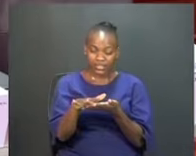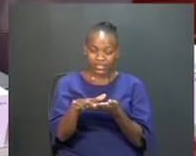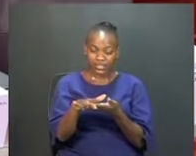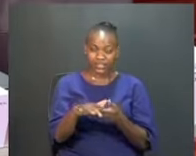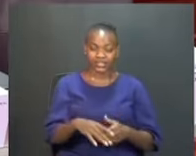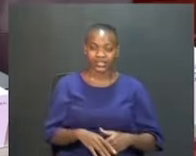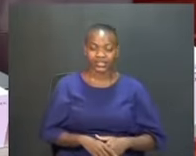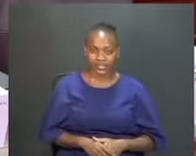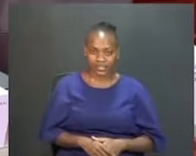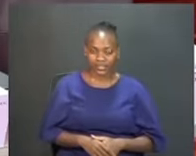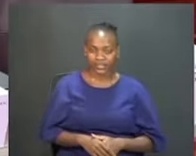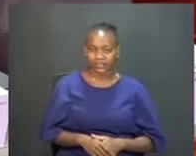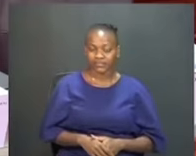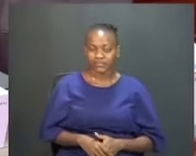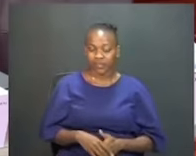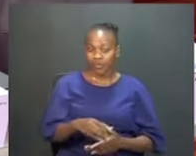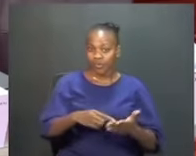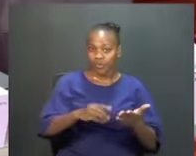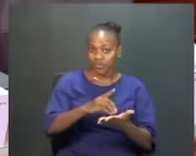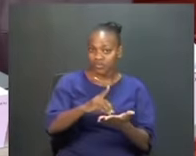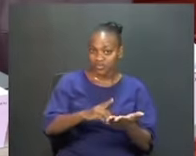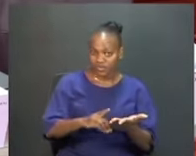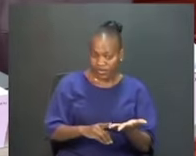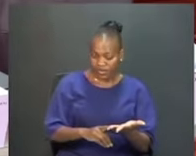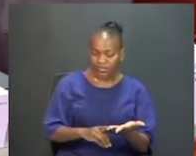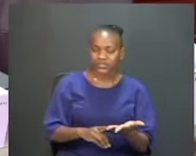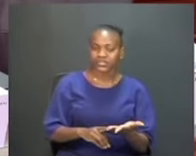the drafters of this regulation